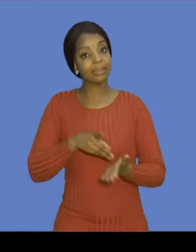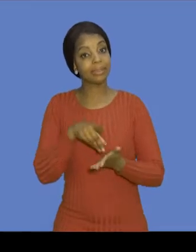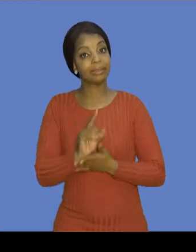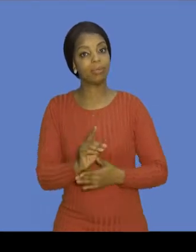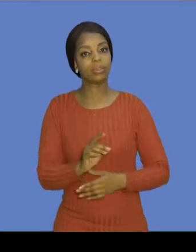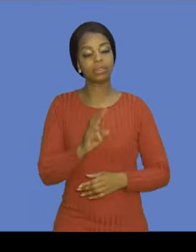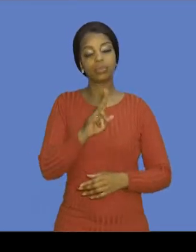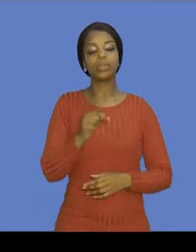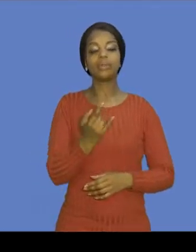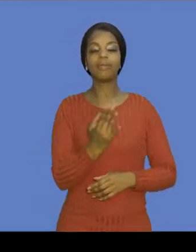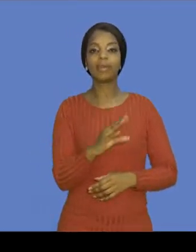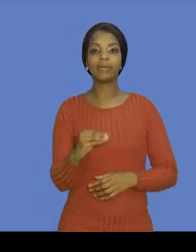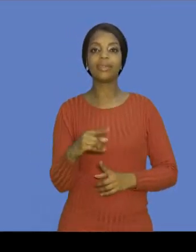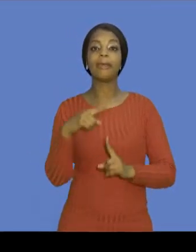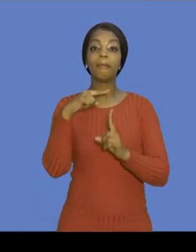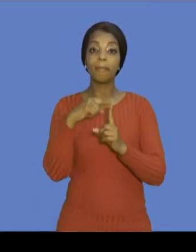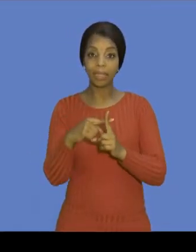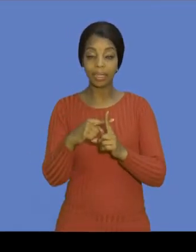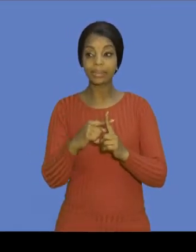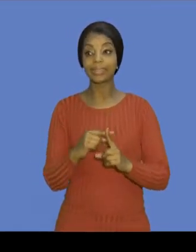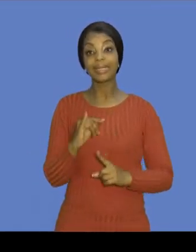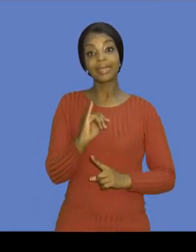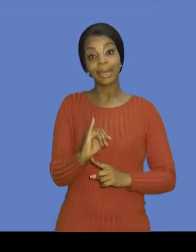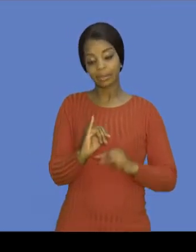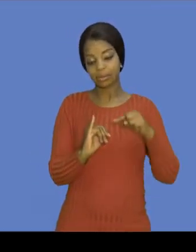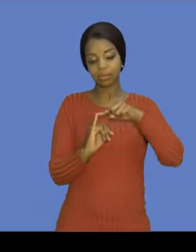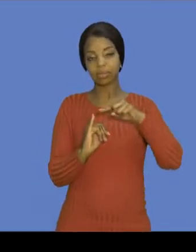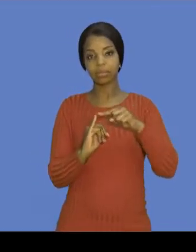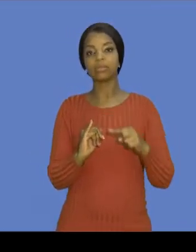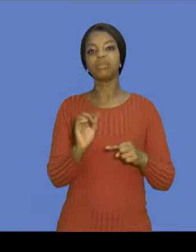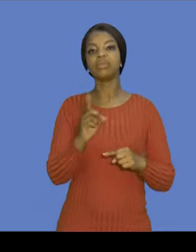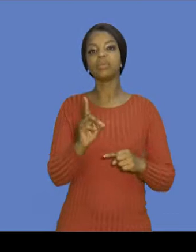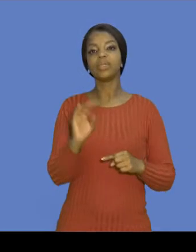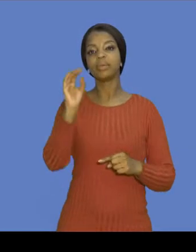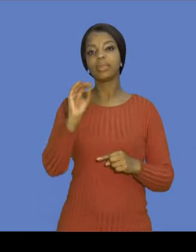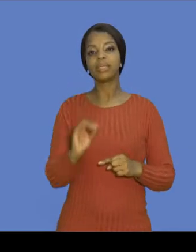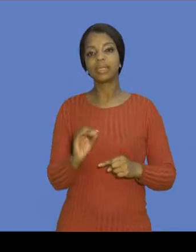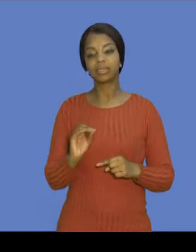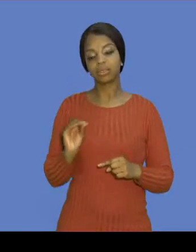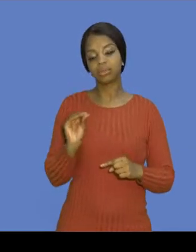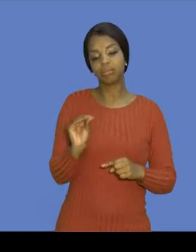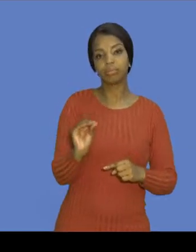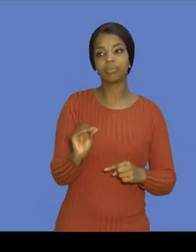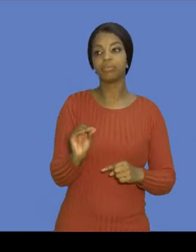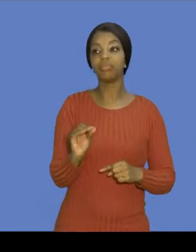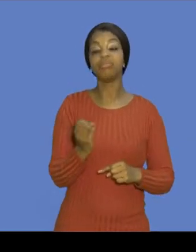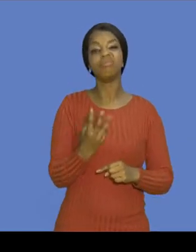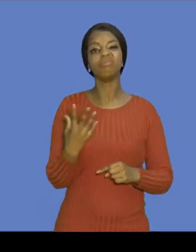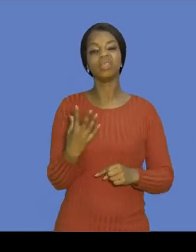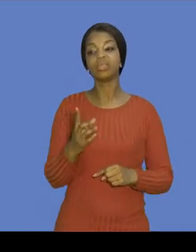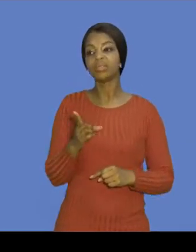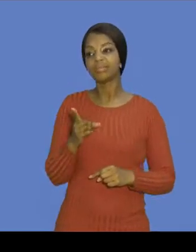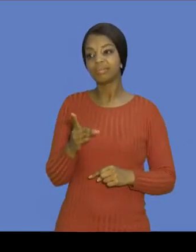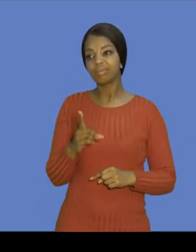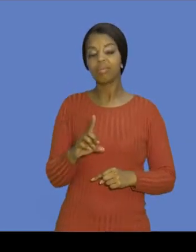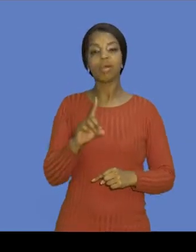then 1 plus the interest. Remember, we don't write it as a percentage but as a decimal, and we multiply